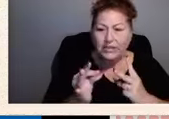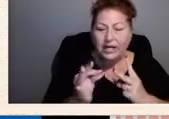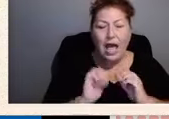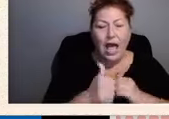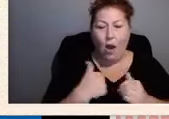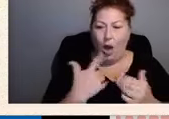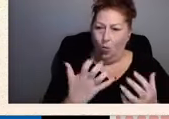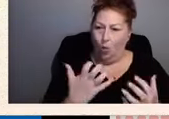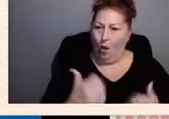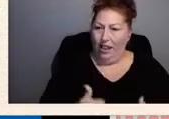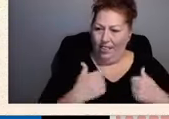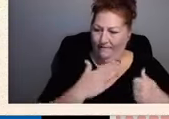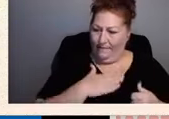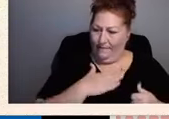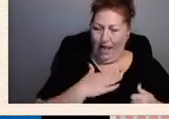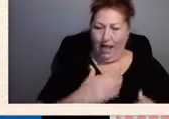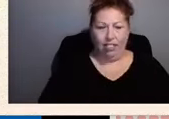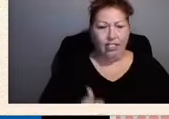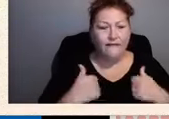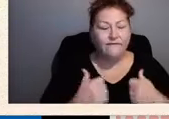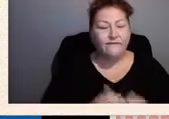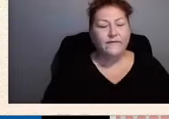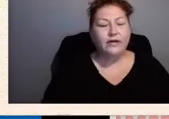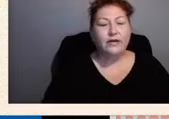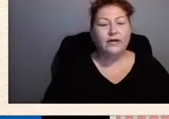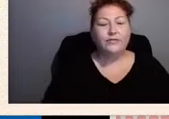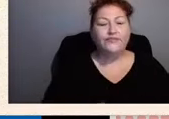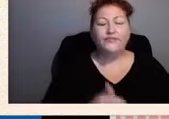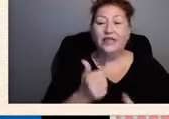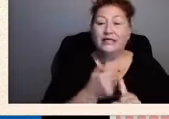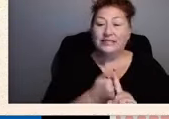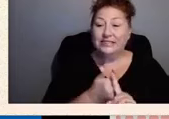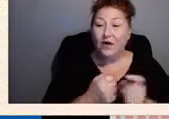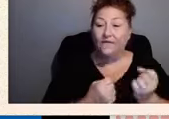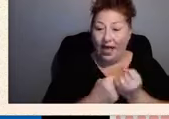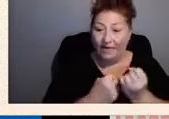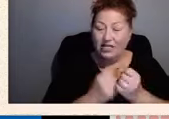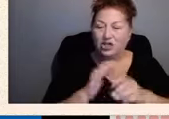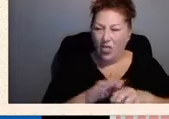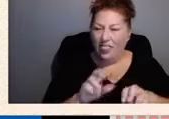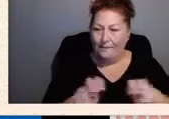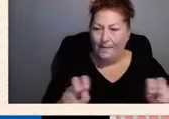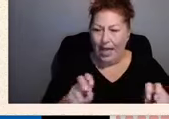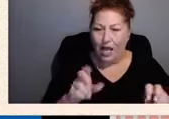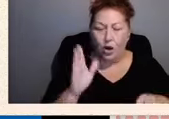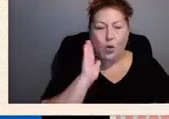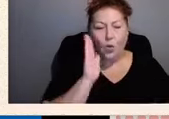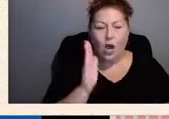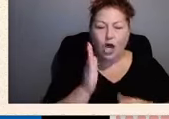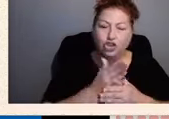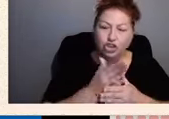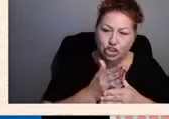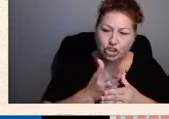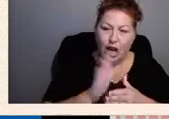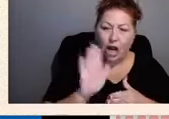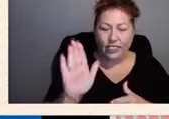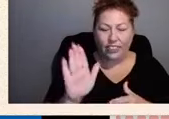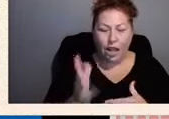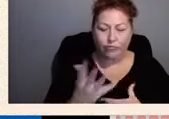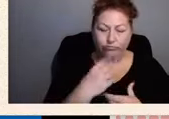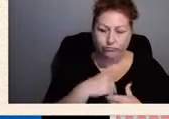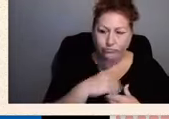life. The self-advocates on this panel are going to be sharing their insights and